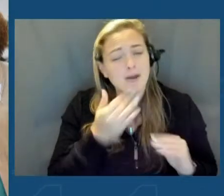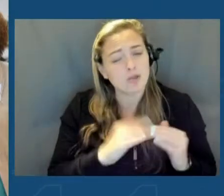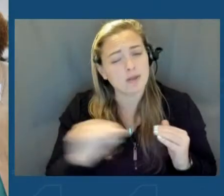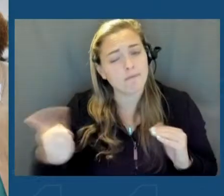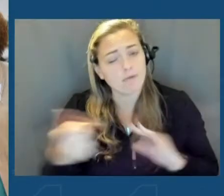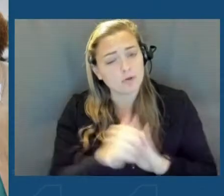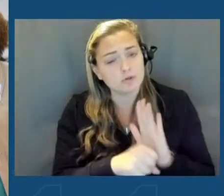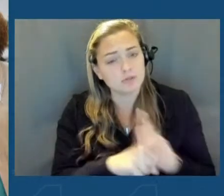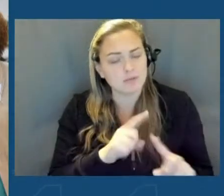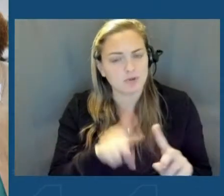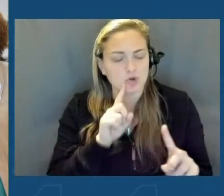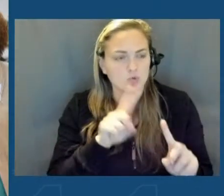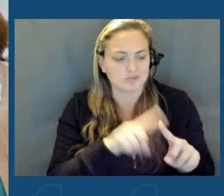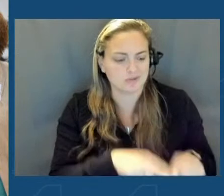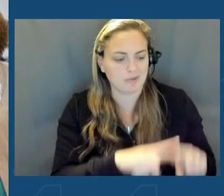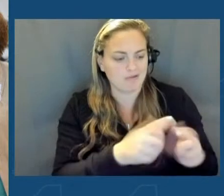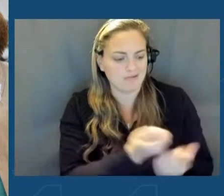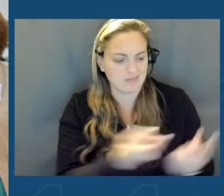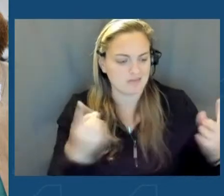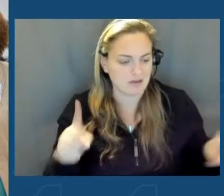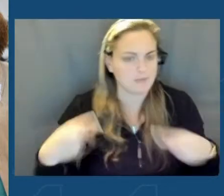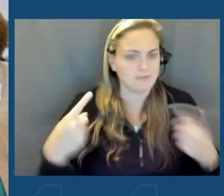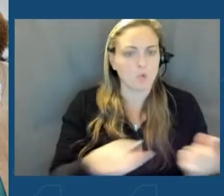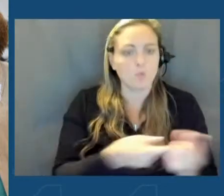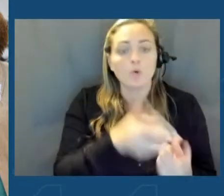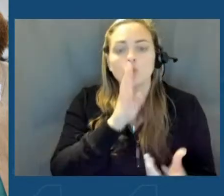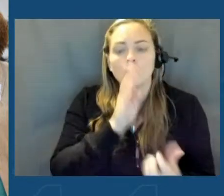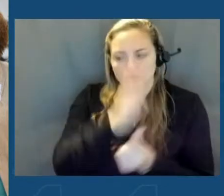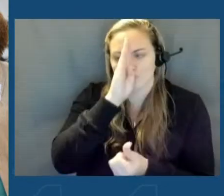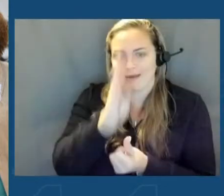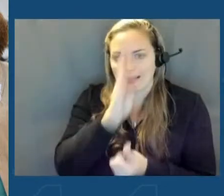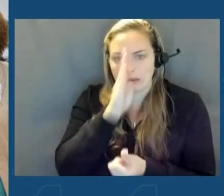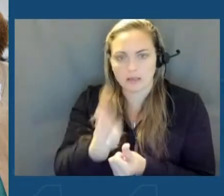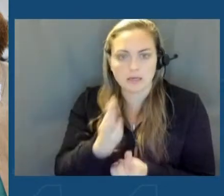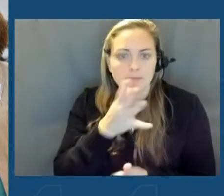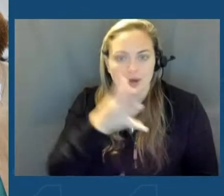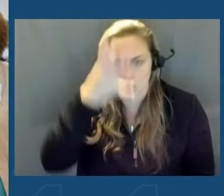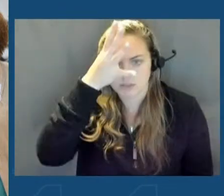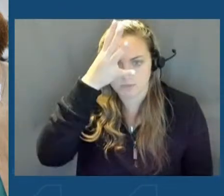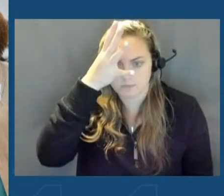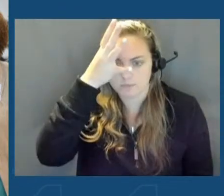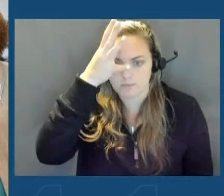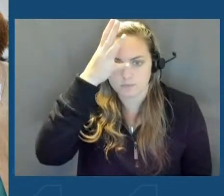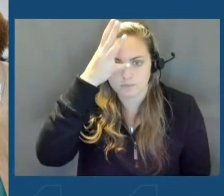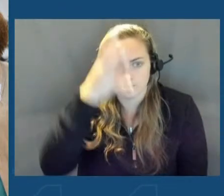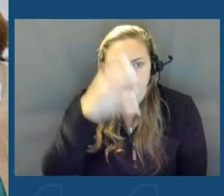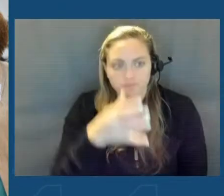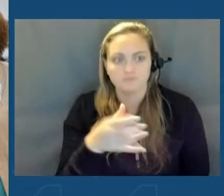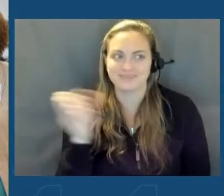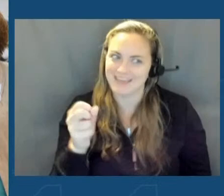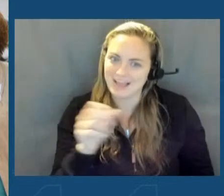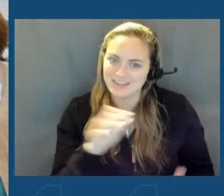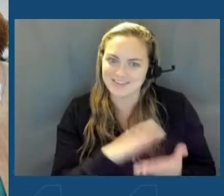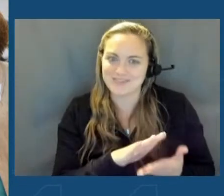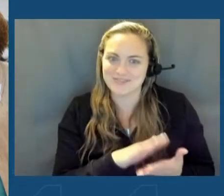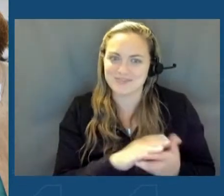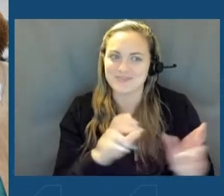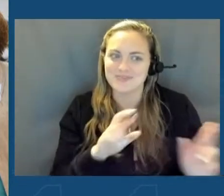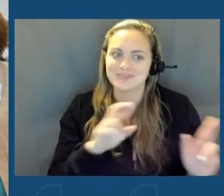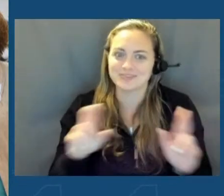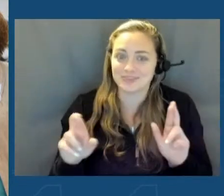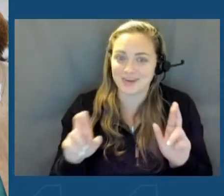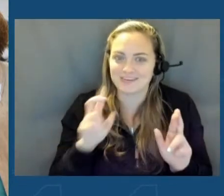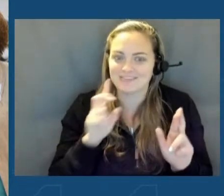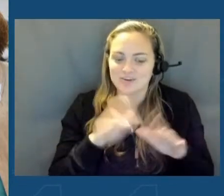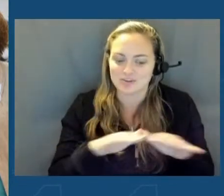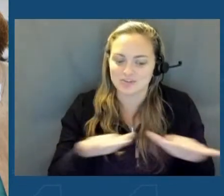rest on our laurels here. But today I'm here to talk directly to parents. And yes, schools are ready for their